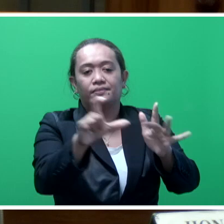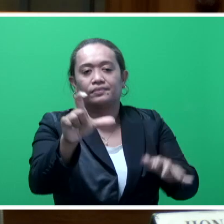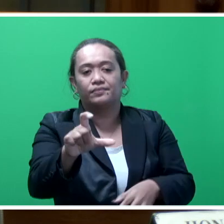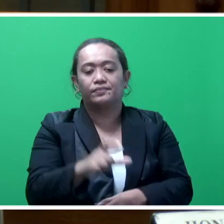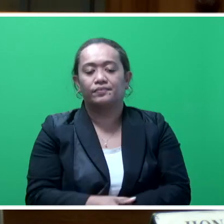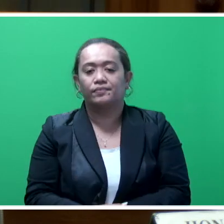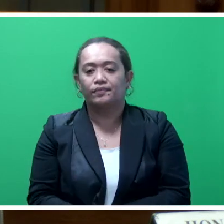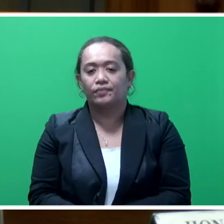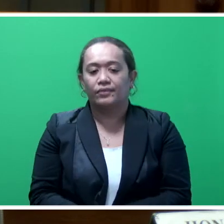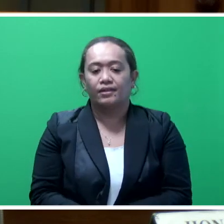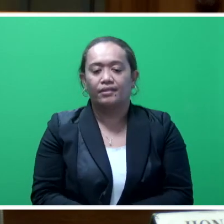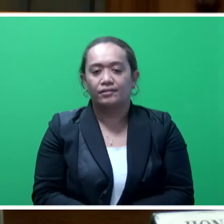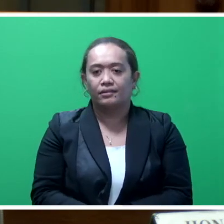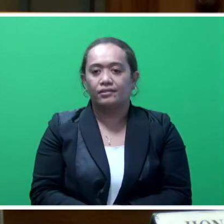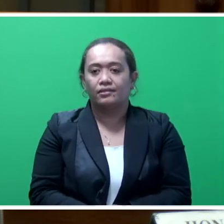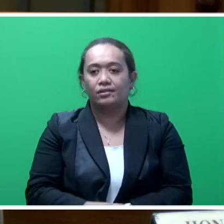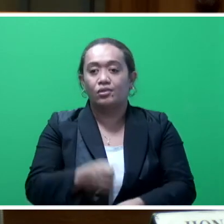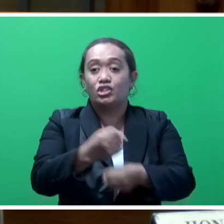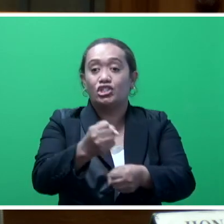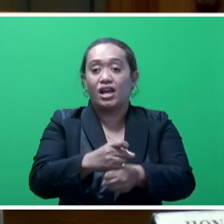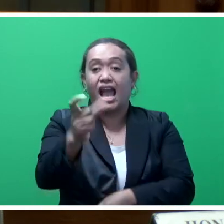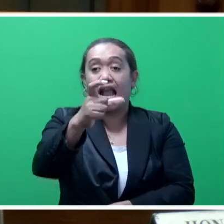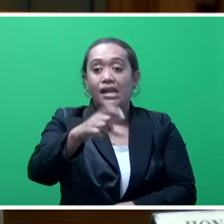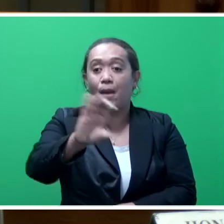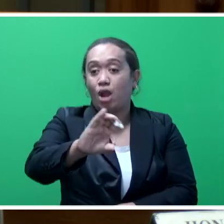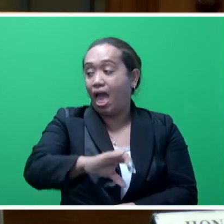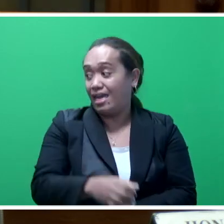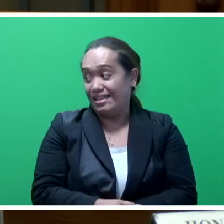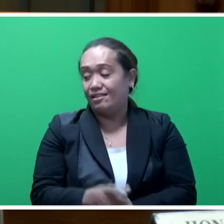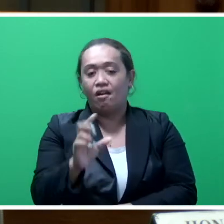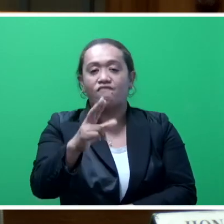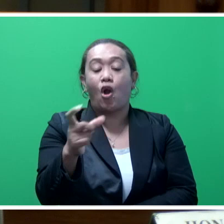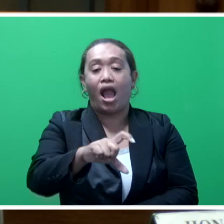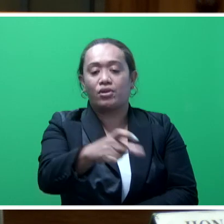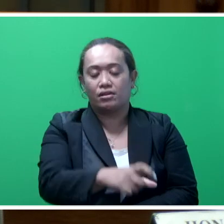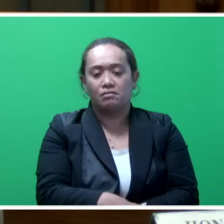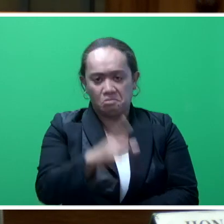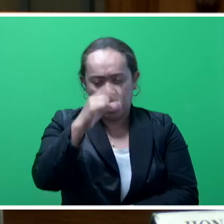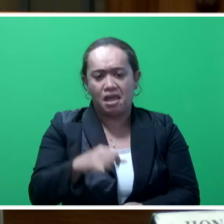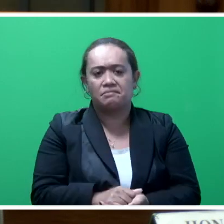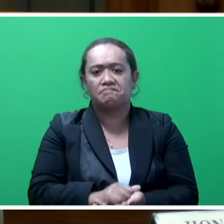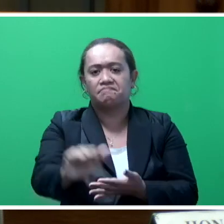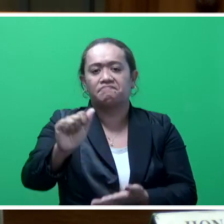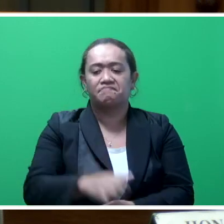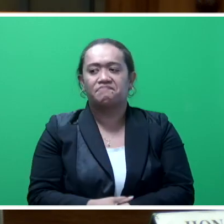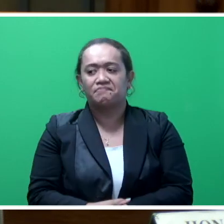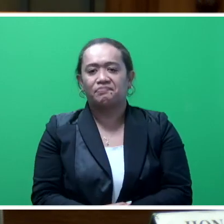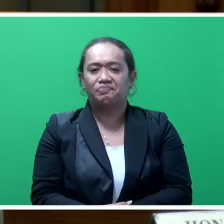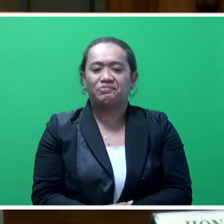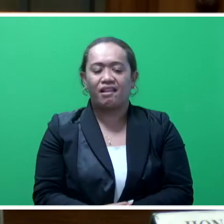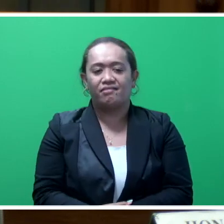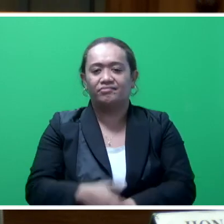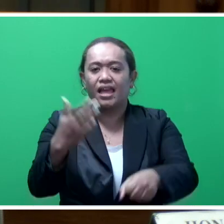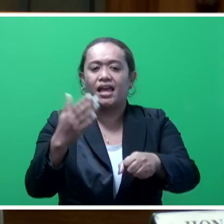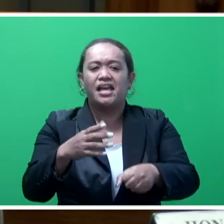said turmeric is now moved to one of the top 6 export crops alongside dalo and yangona